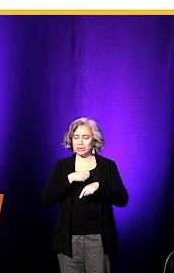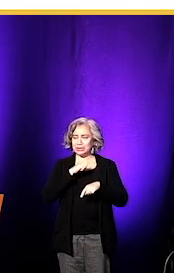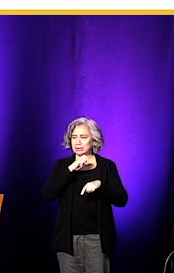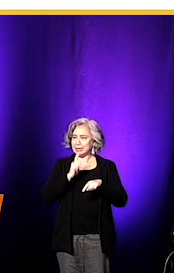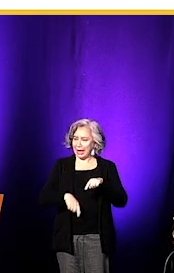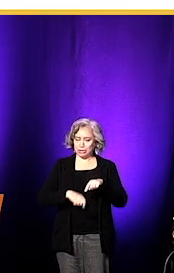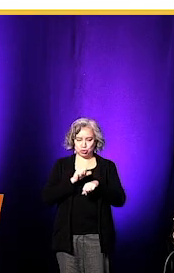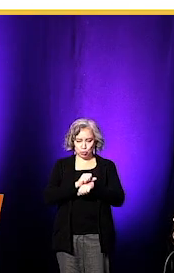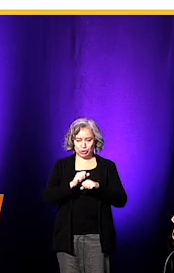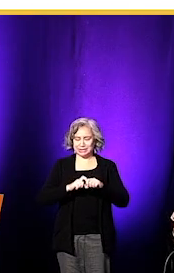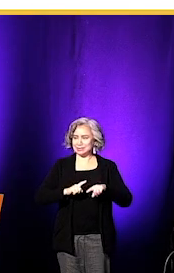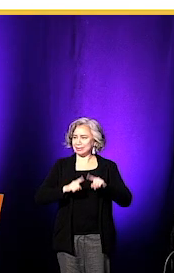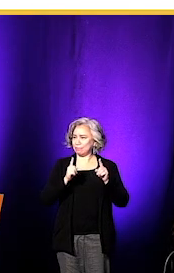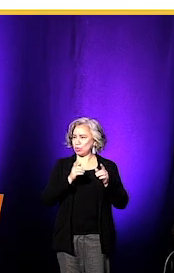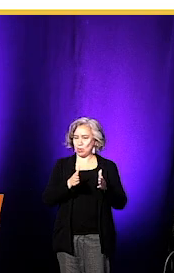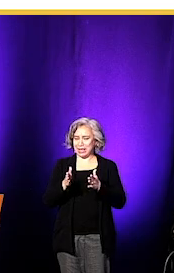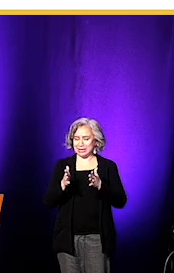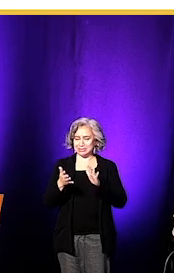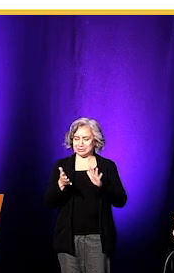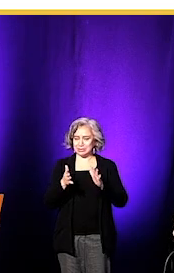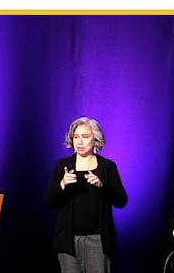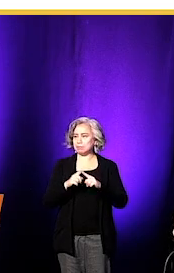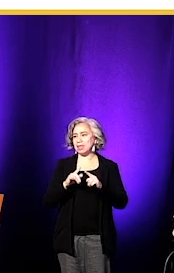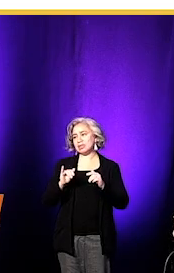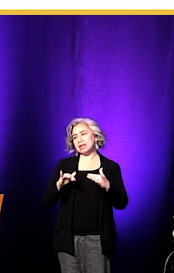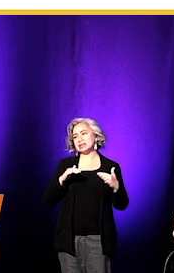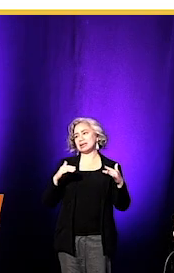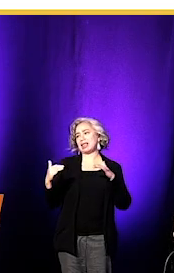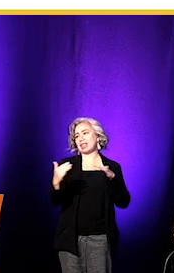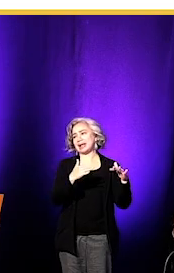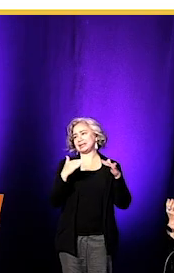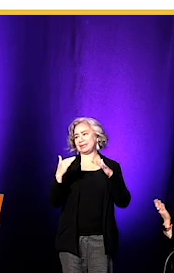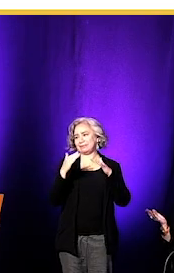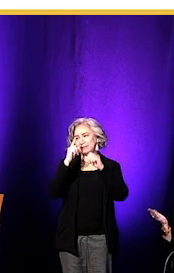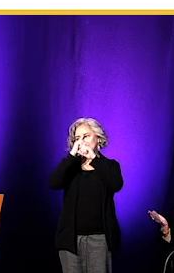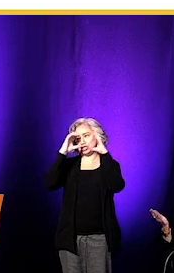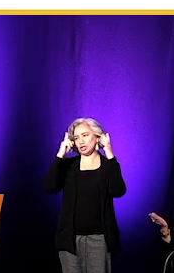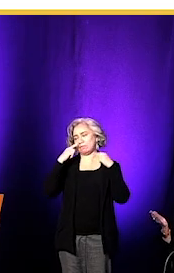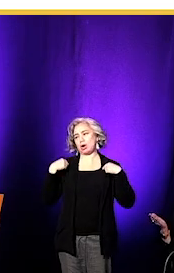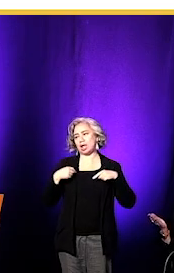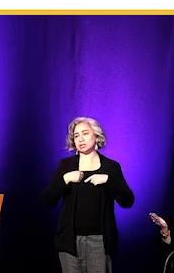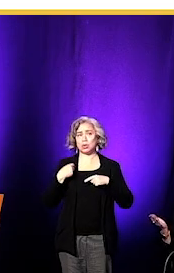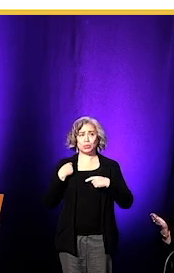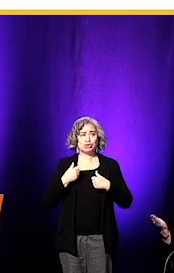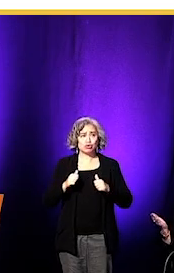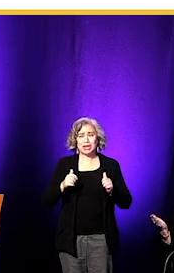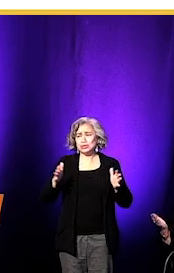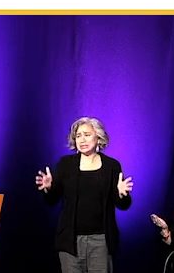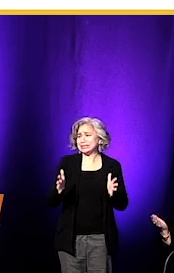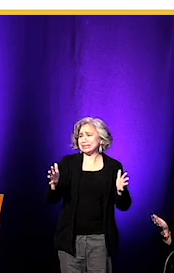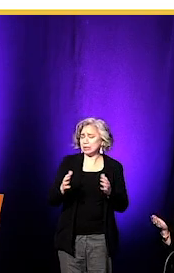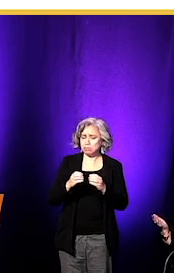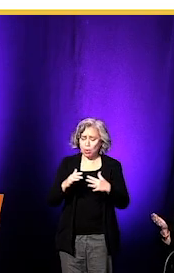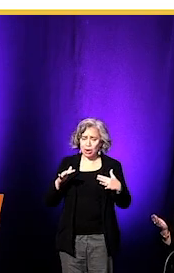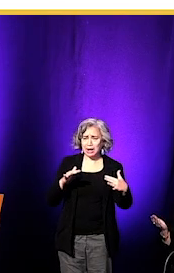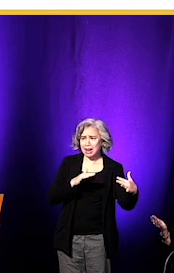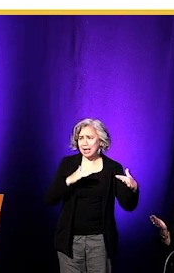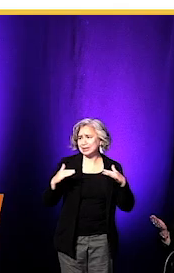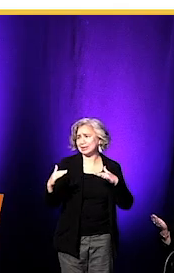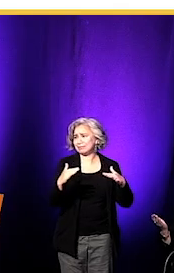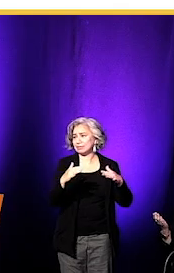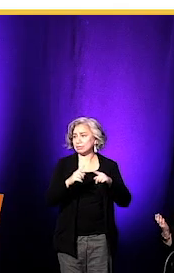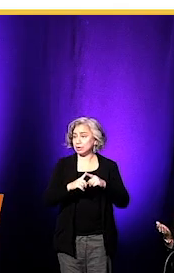that takes a collective vision. A lot of us are trying to do this work collectively. What's the blueprint for a new infrastructure for R&D